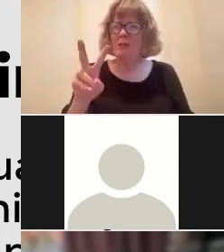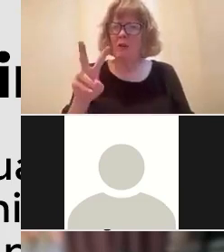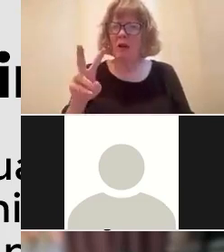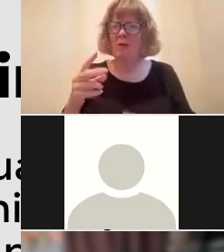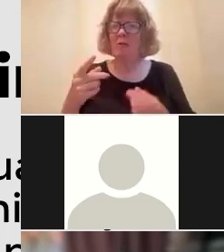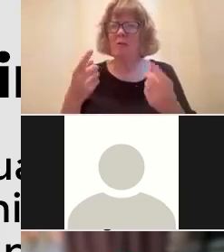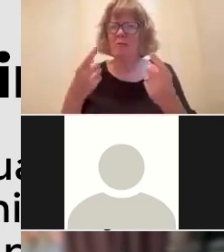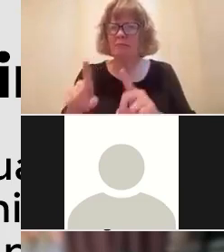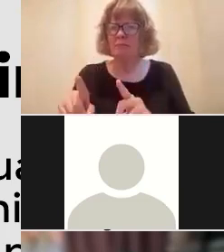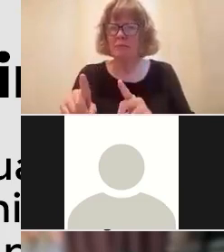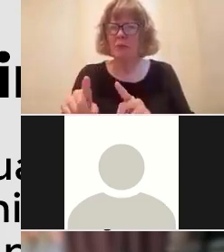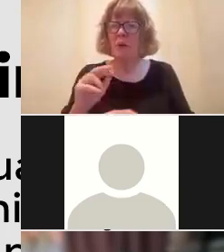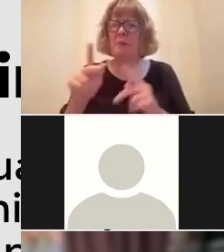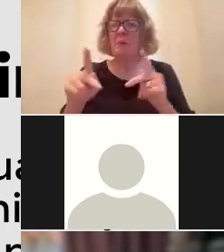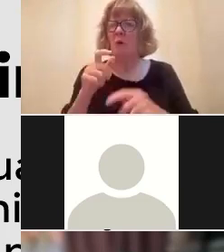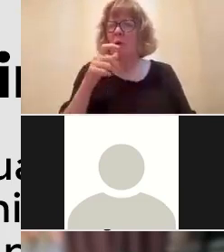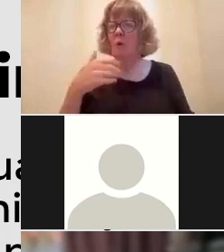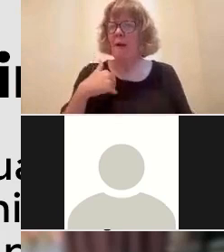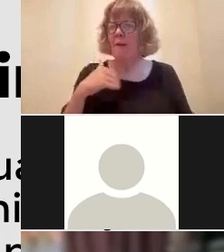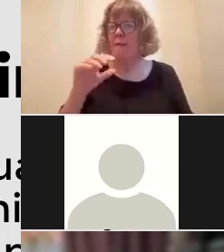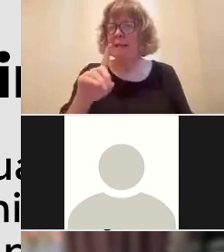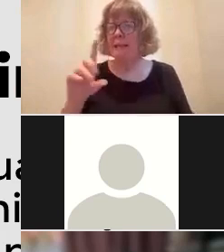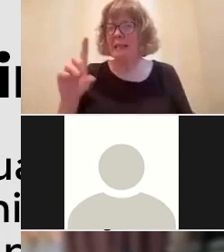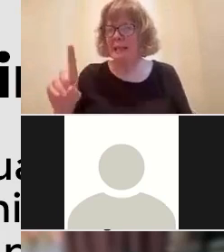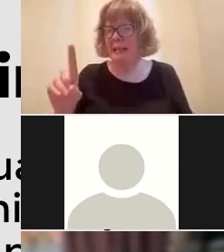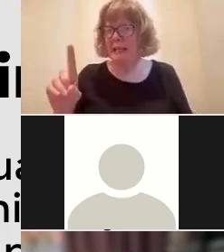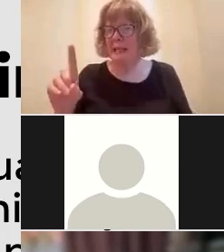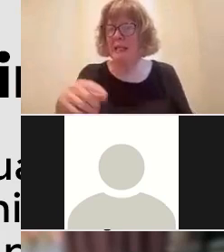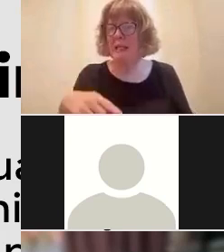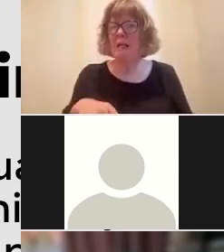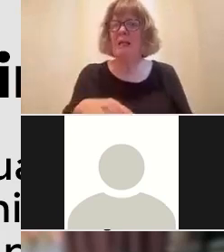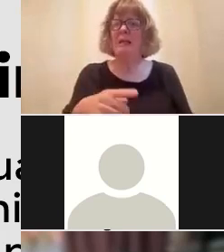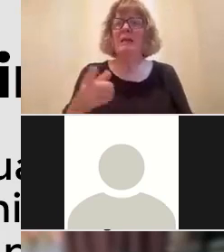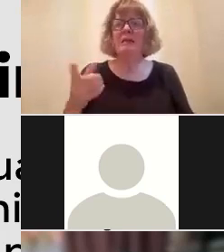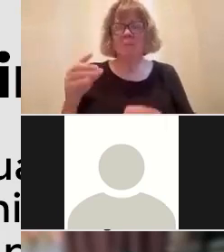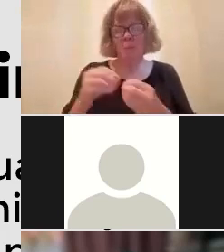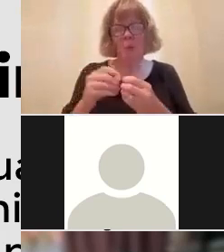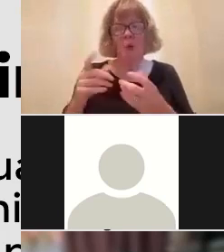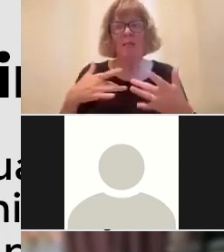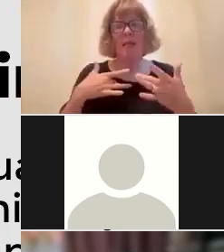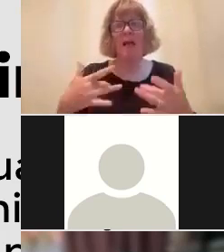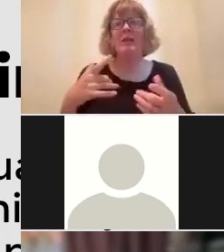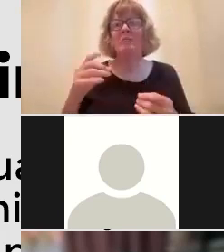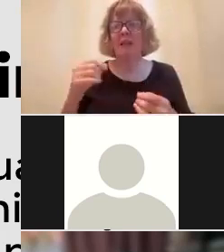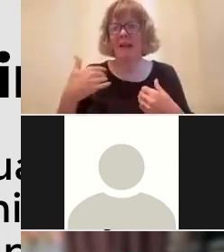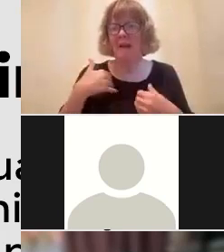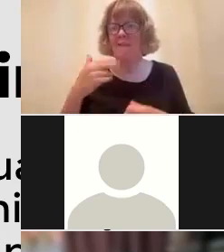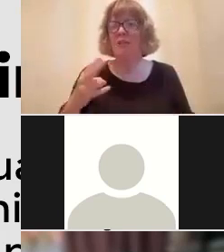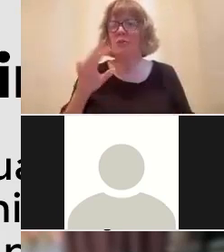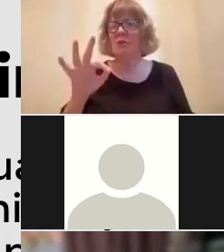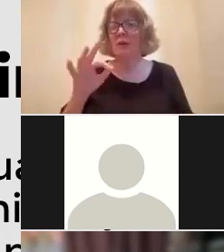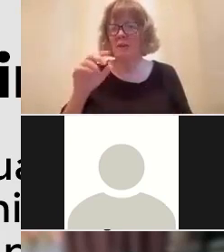Individuals with developmental disabilities are more likely to be sexually assaulted when they have a history of assault.